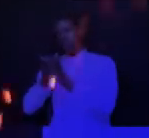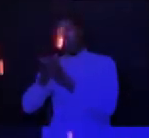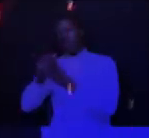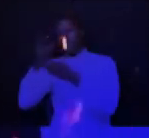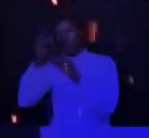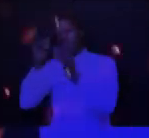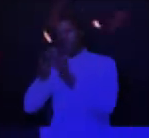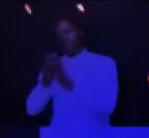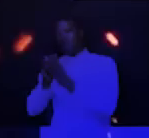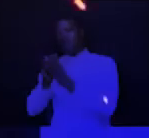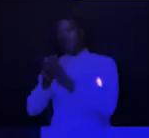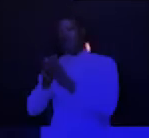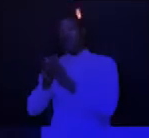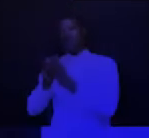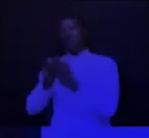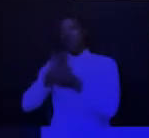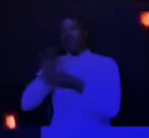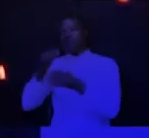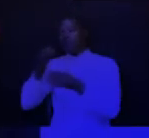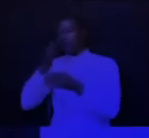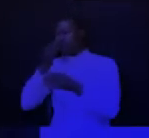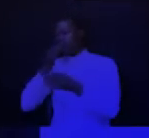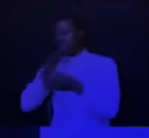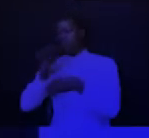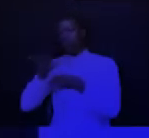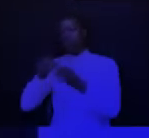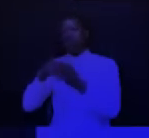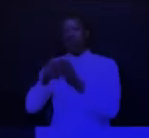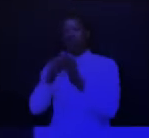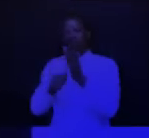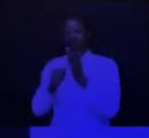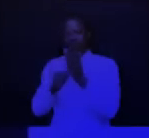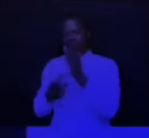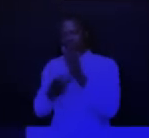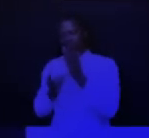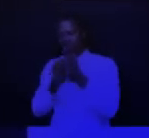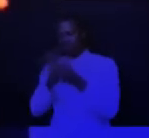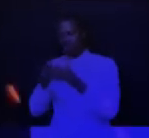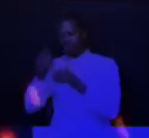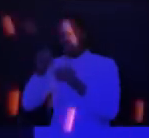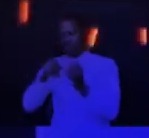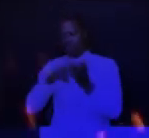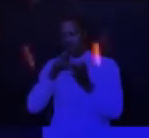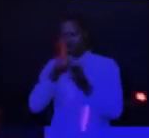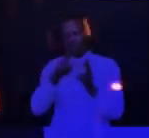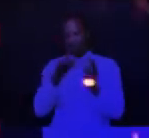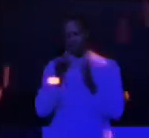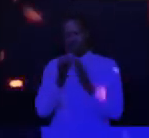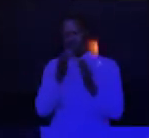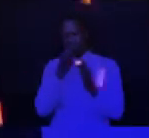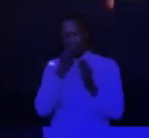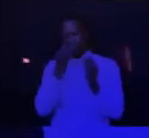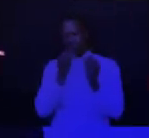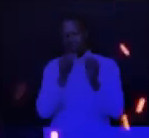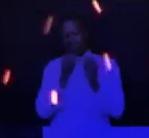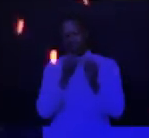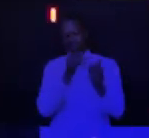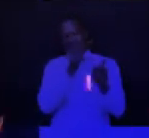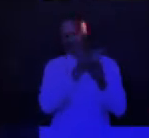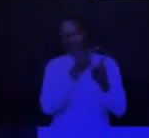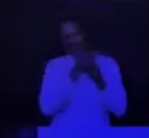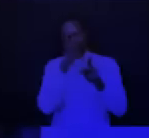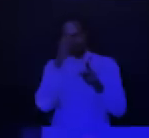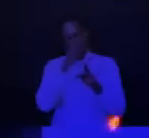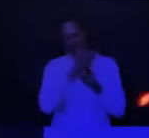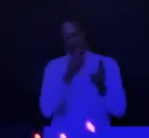be paid and be brought back into the storehouse, so that there will be food in the storehouse, so that the temple worship could be revived. And